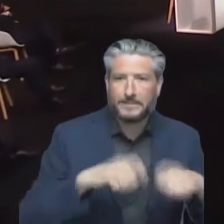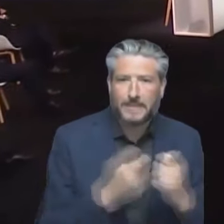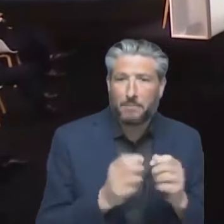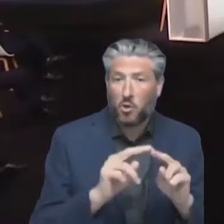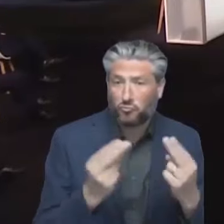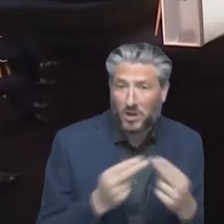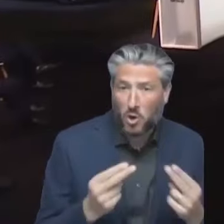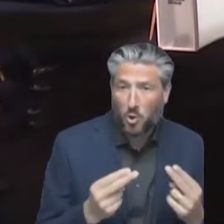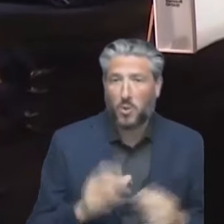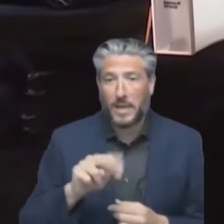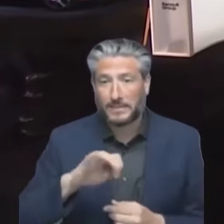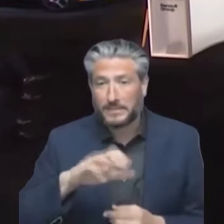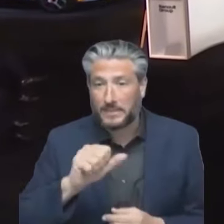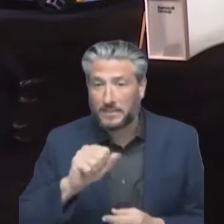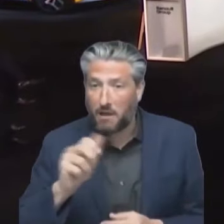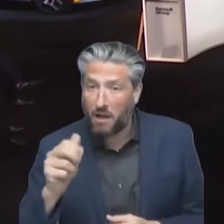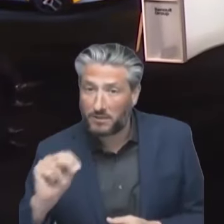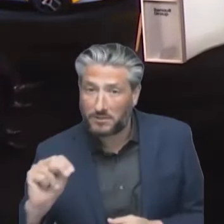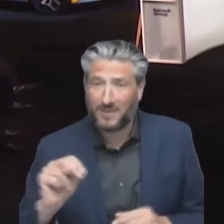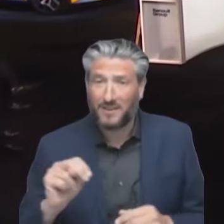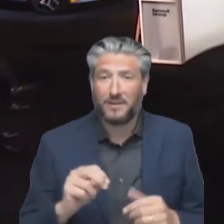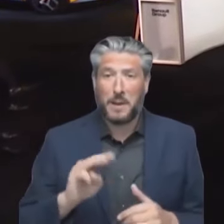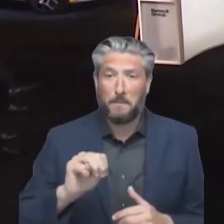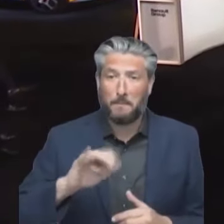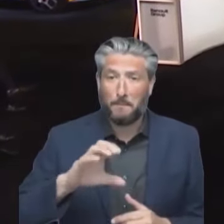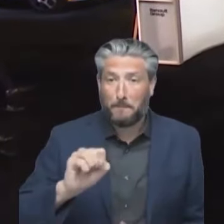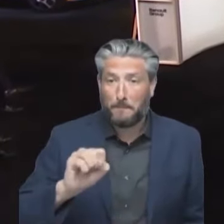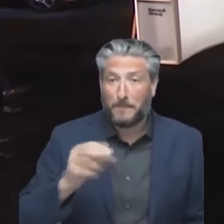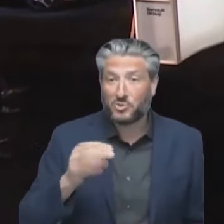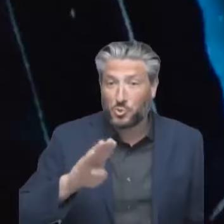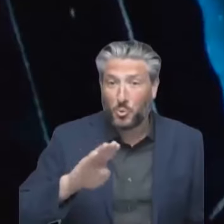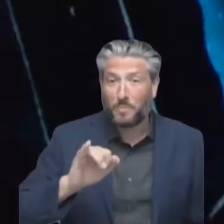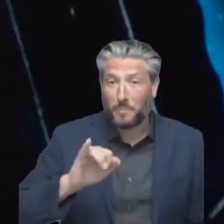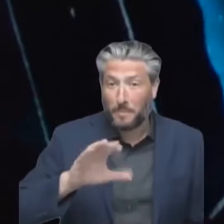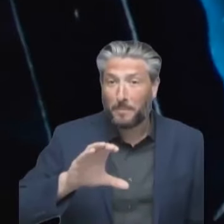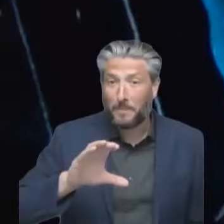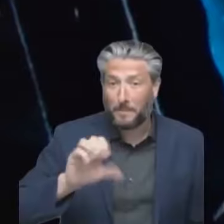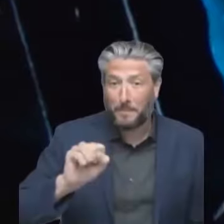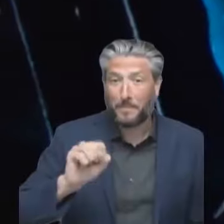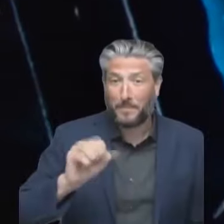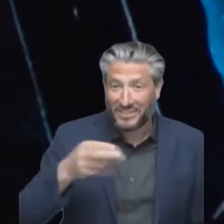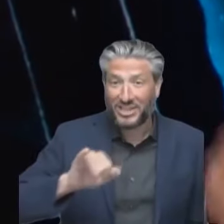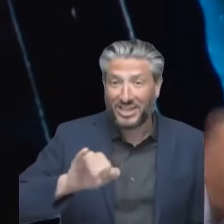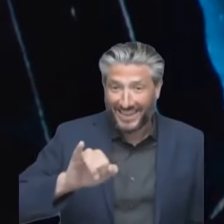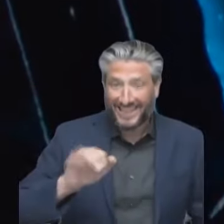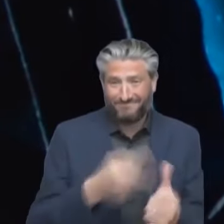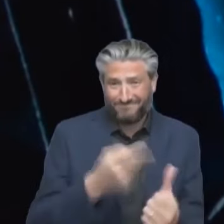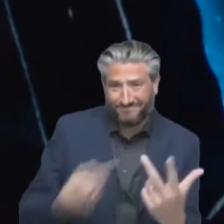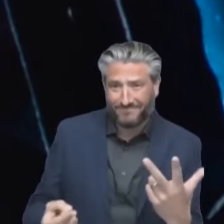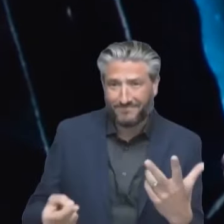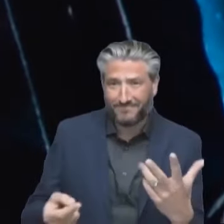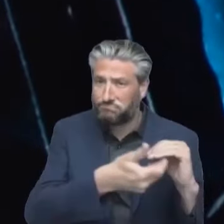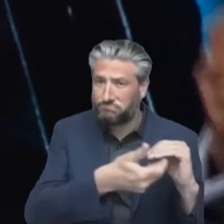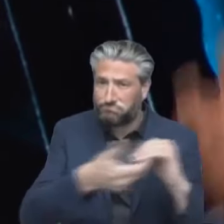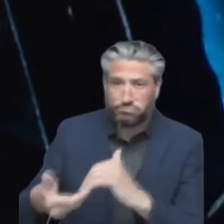is constantly ongoing, with processes and tools that are now everyone is used to using. At